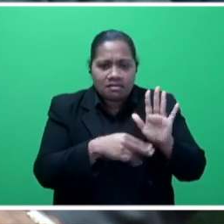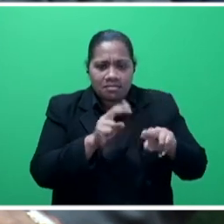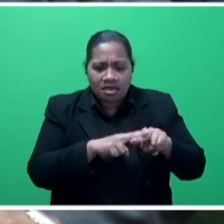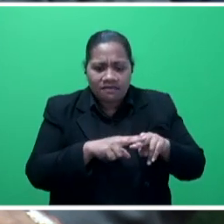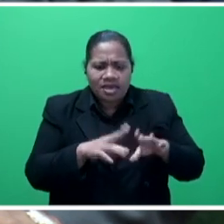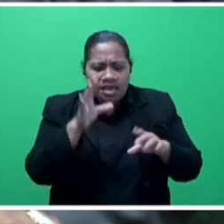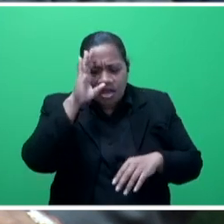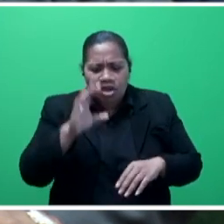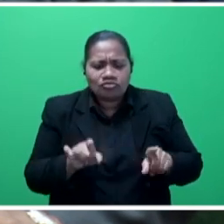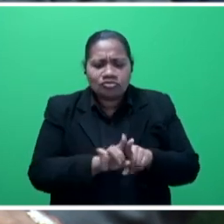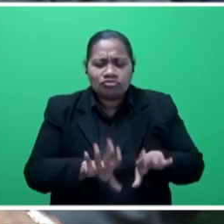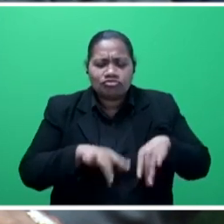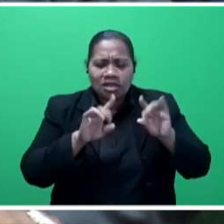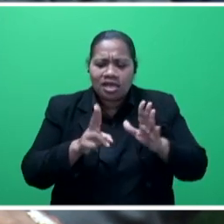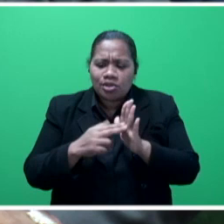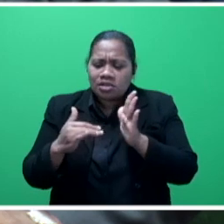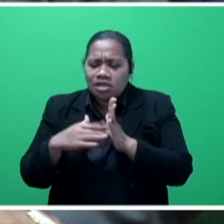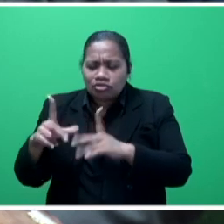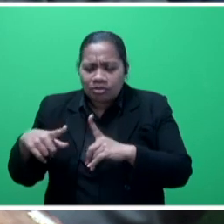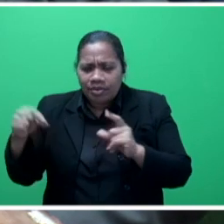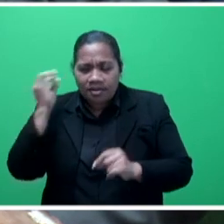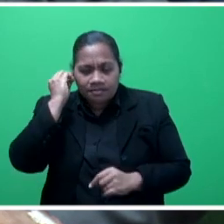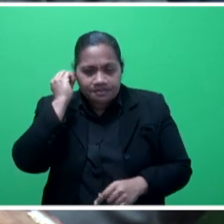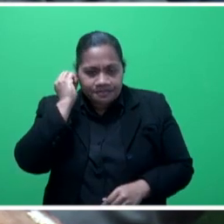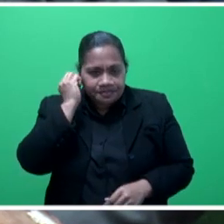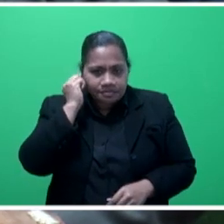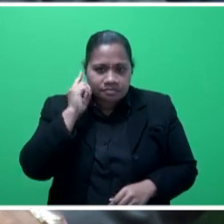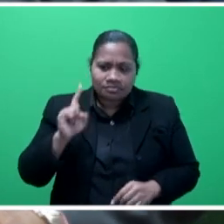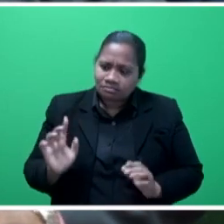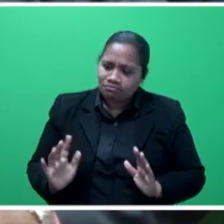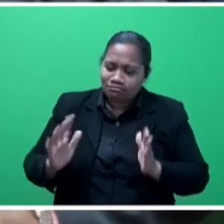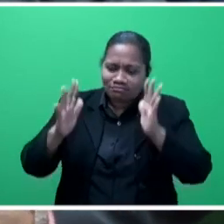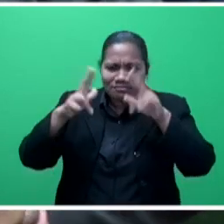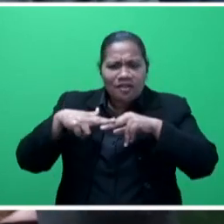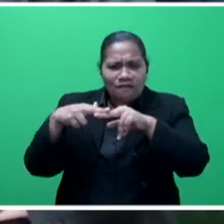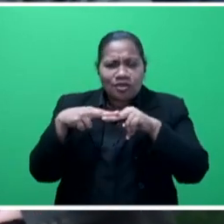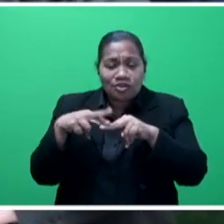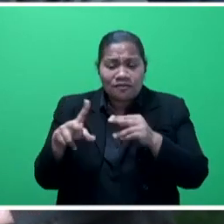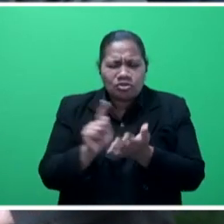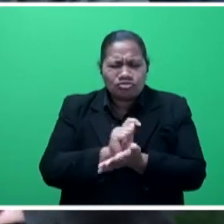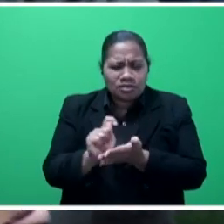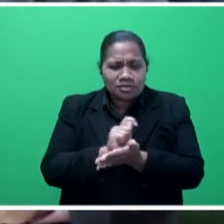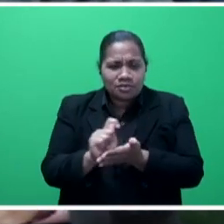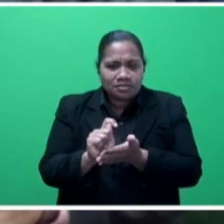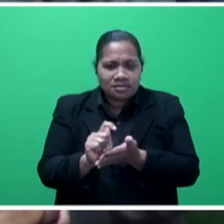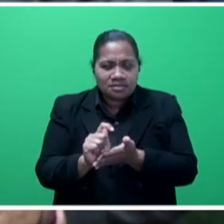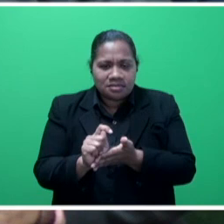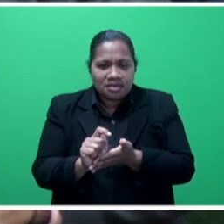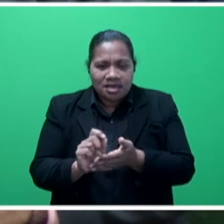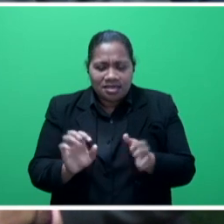New Zealand, and Japan have publicly praised Fiji for its transparent and excellent management